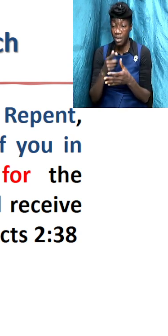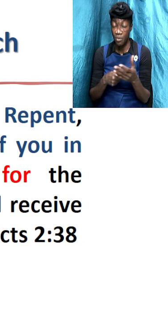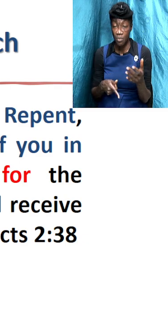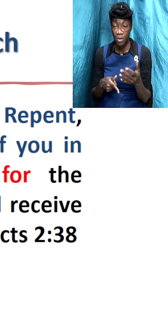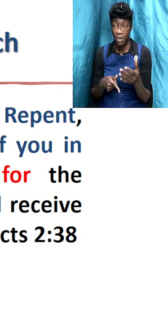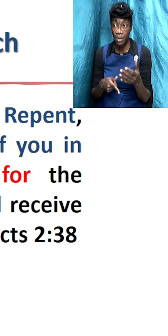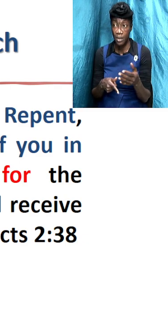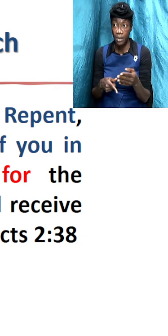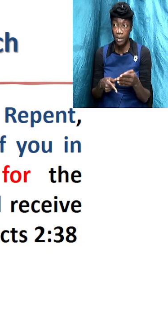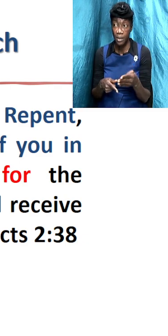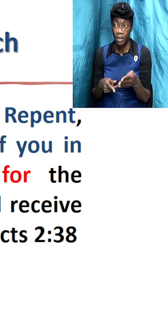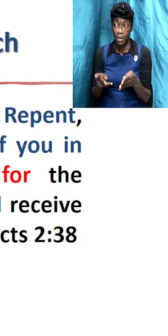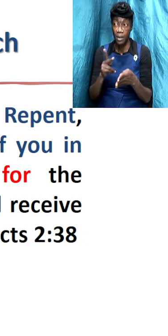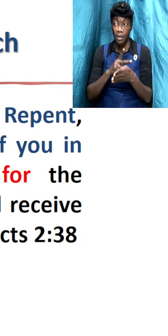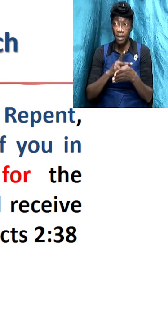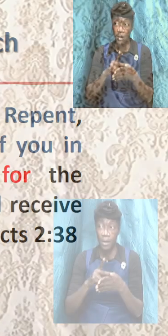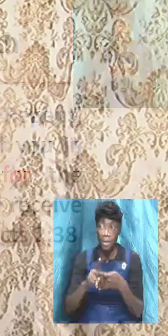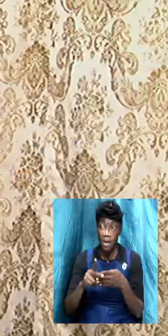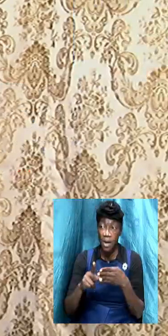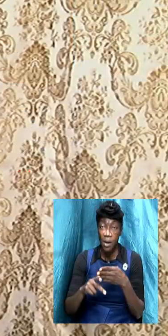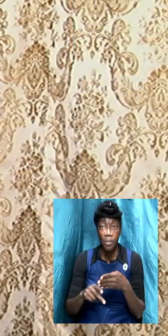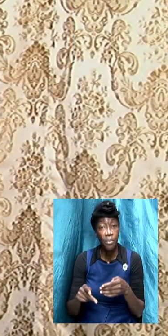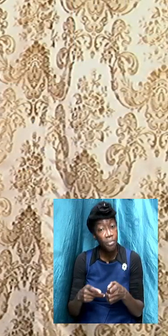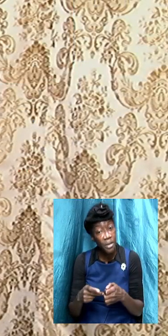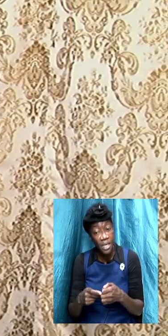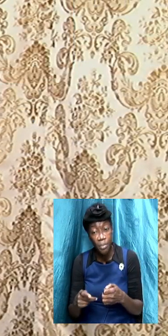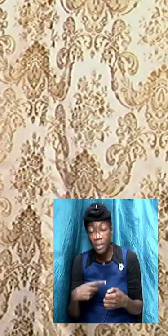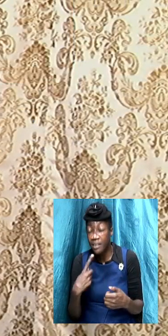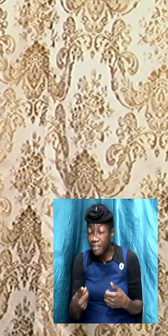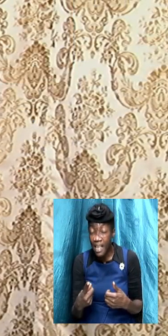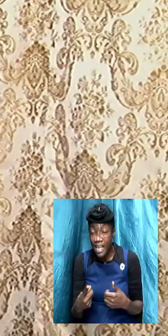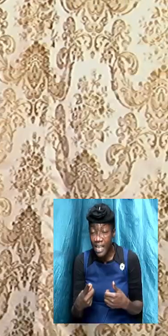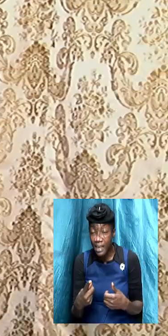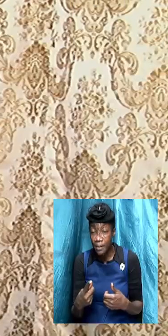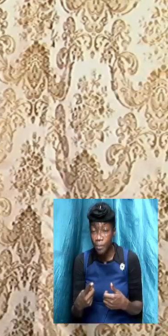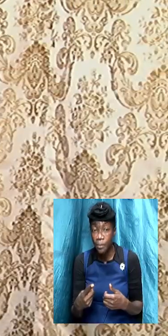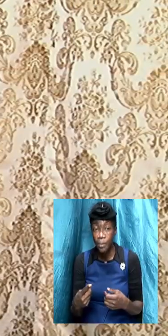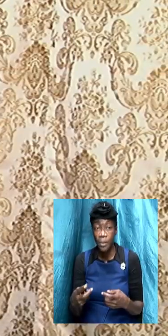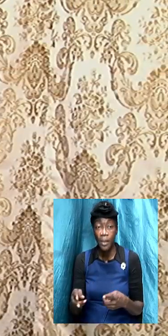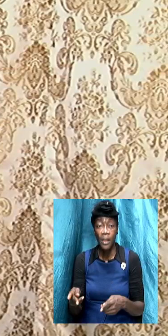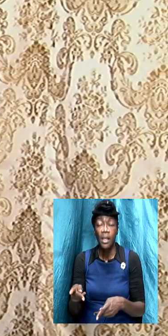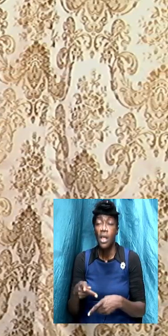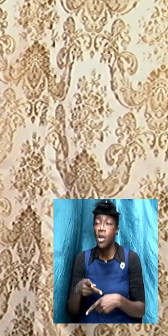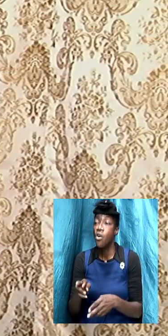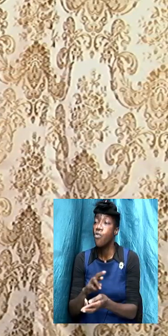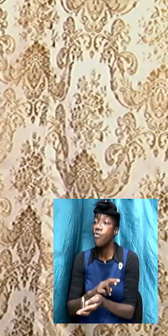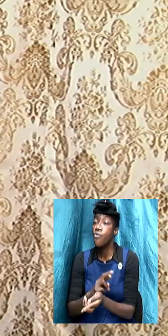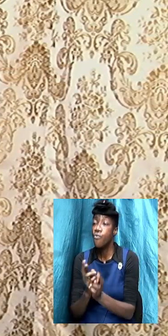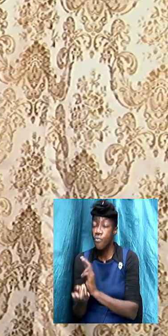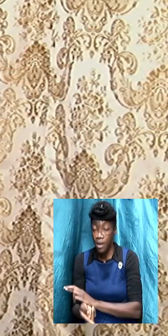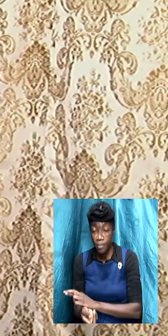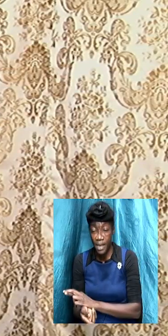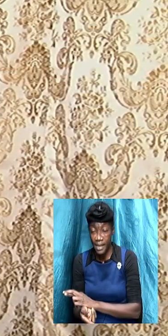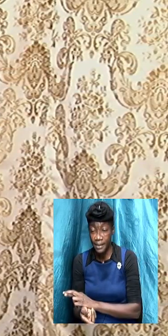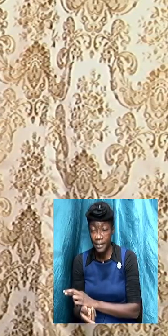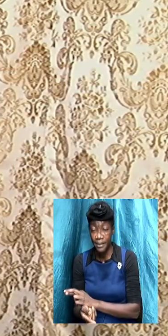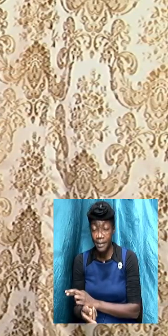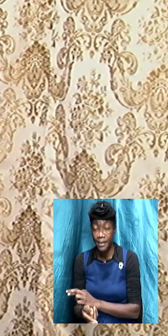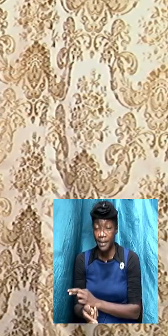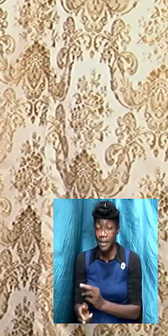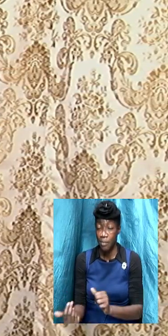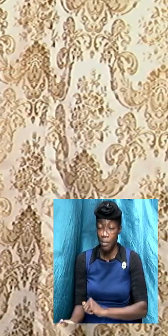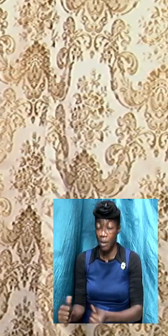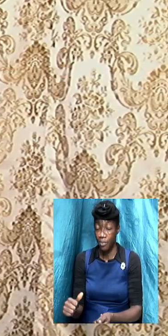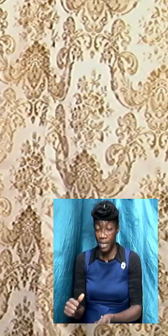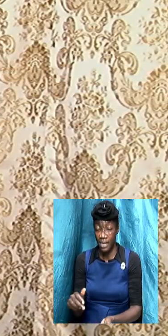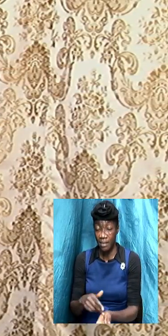here. They're saying that then Peter said unto them, repent and be baptized in the name of Jesus Christ, because of the remission of your